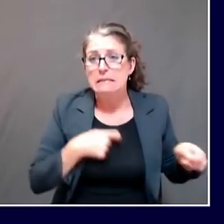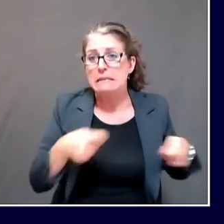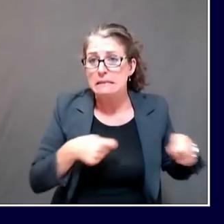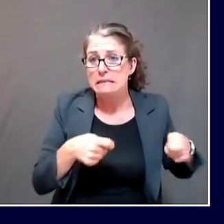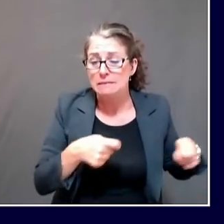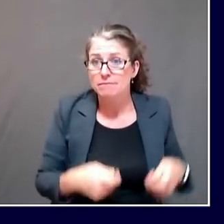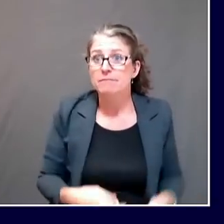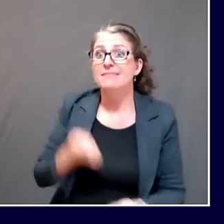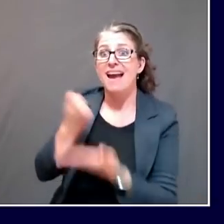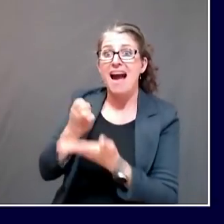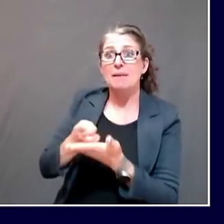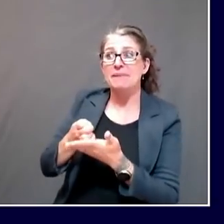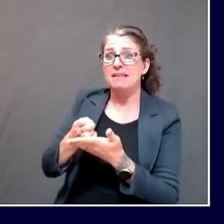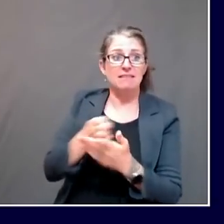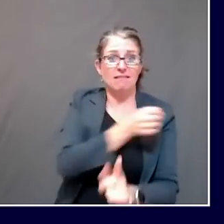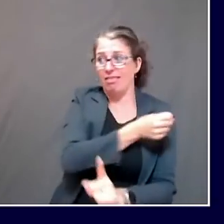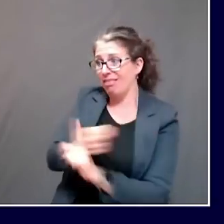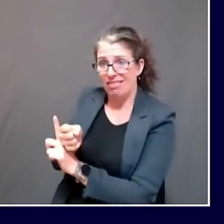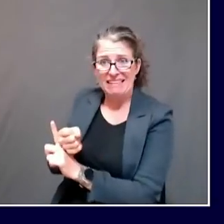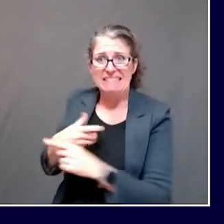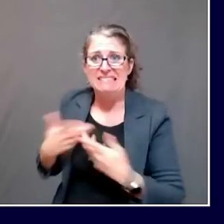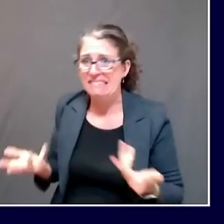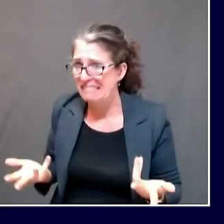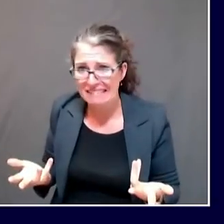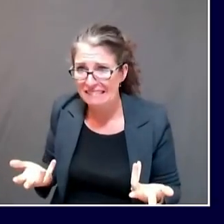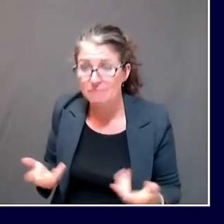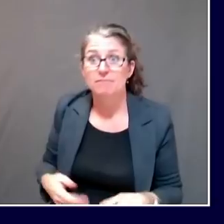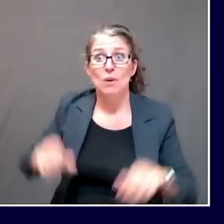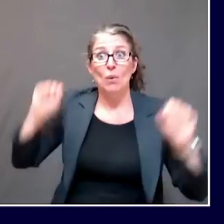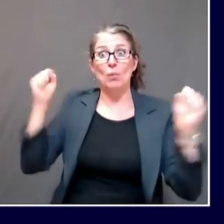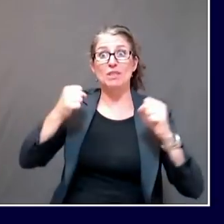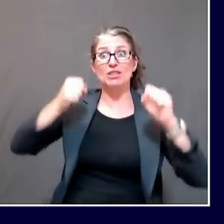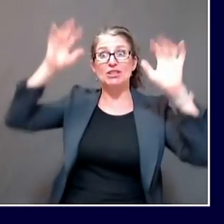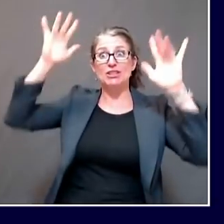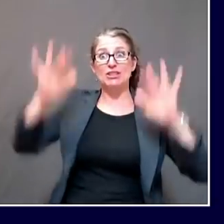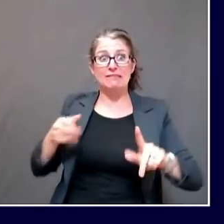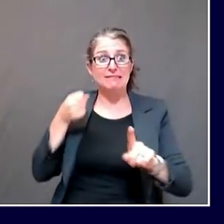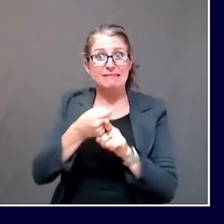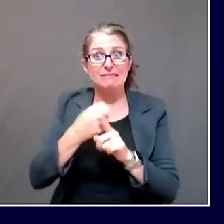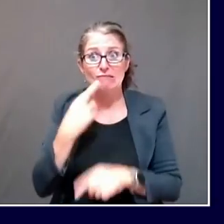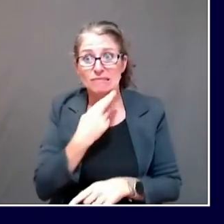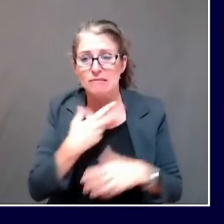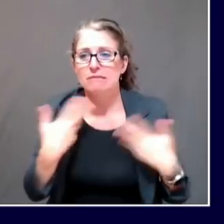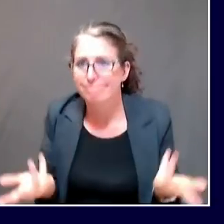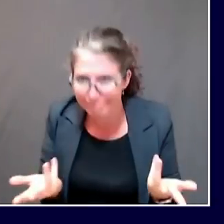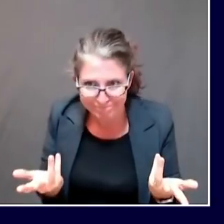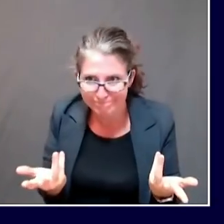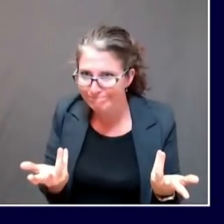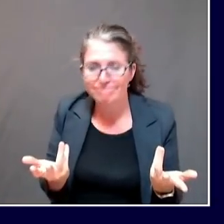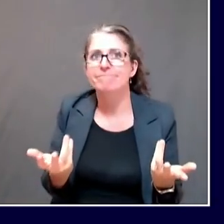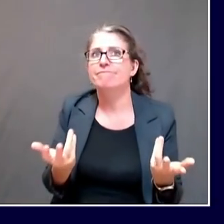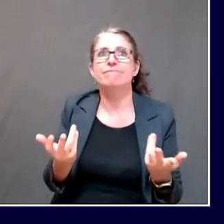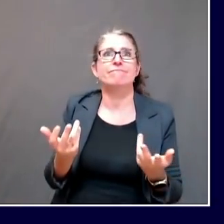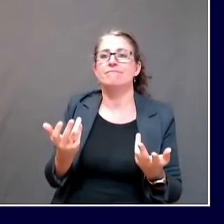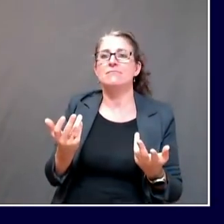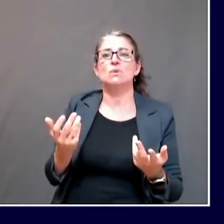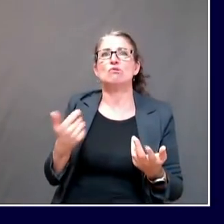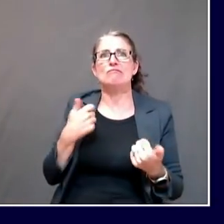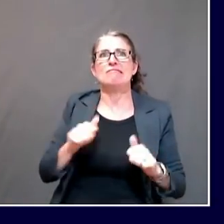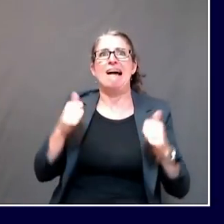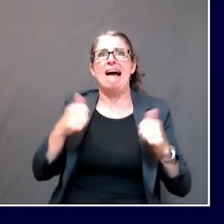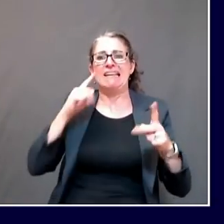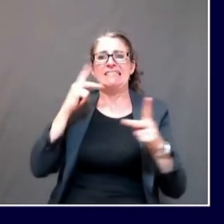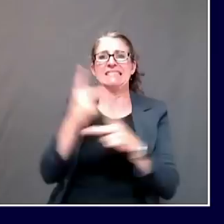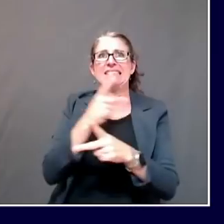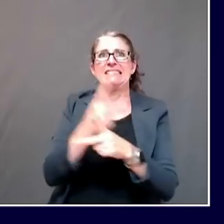one could have predicted a pandemic that resulted in no cruise ships coming to Maine. It resulted in the Canadian border being closed,